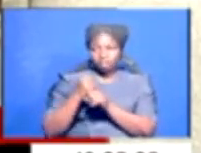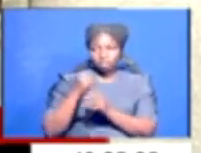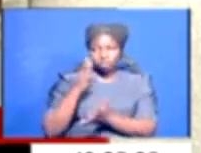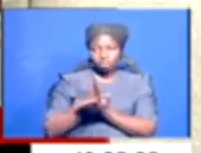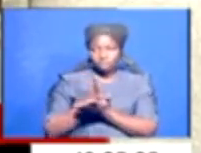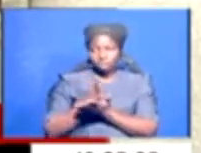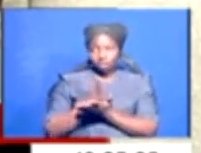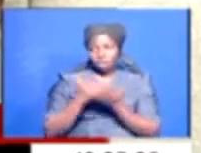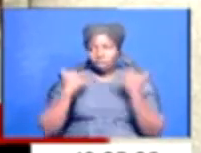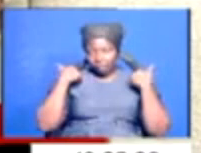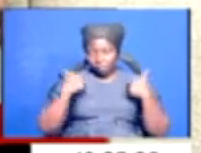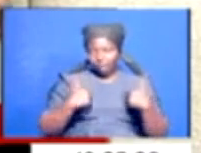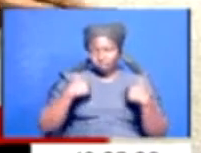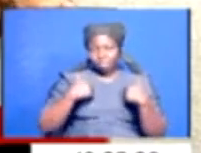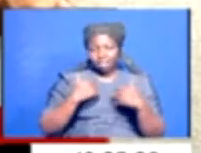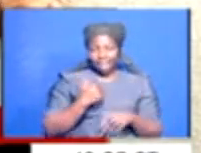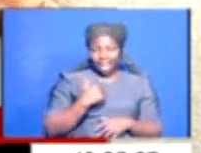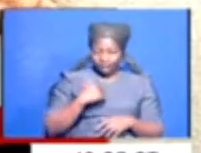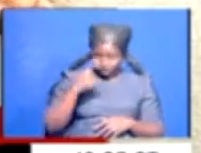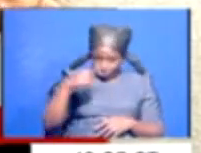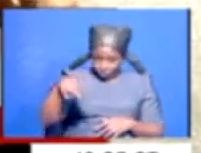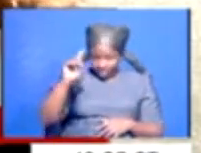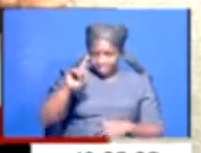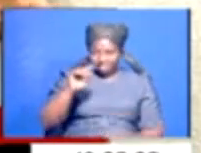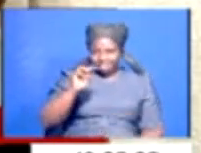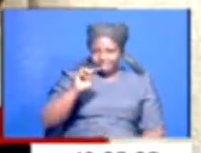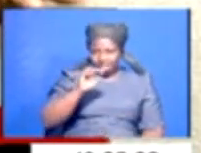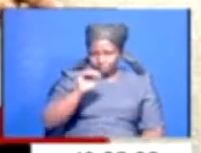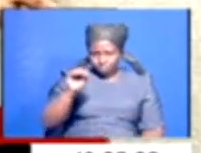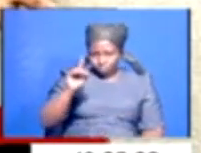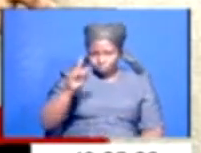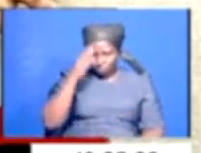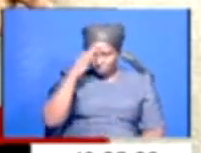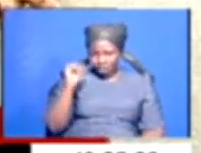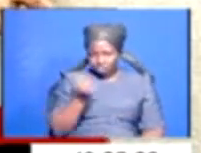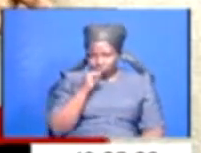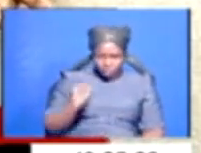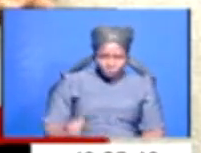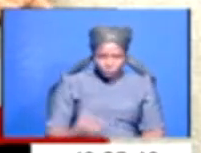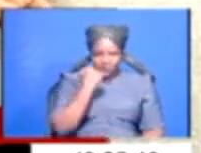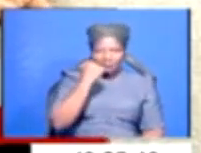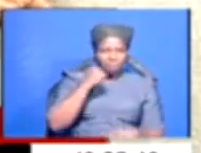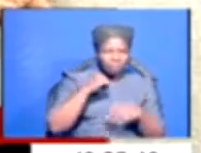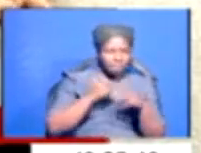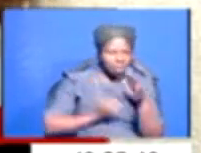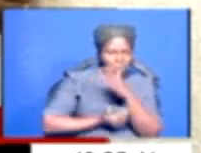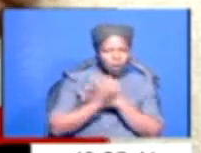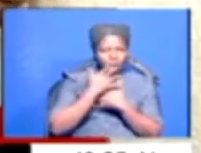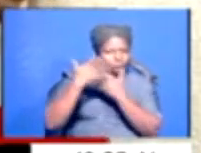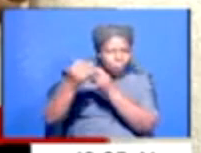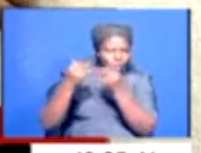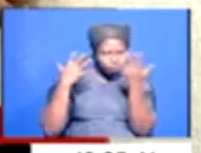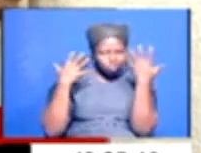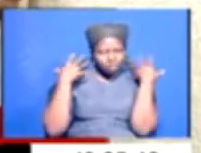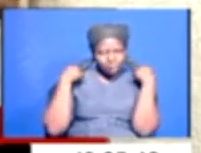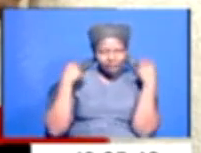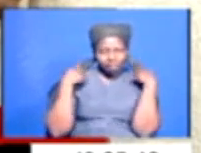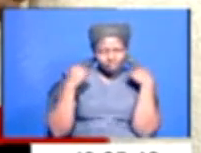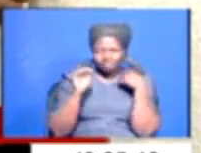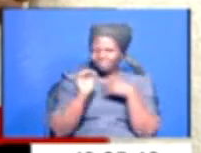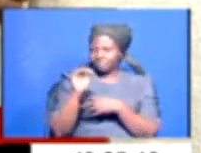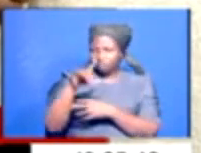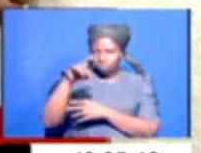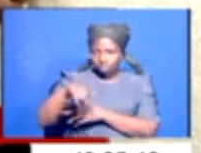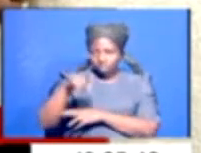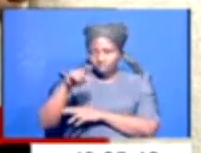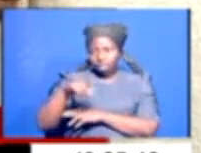sure I am on the right mood. You know, you can't just wake up in the morning and go to practice. You need to first,